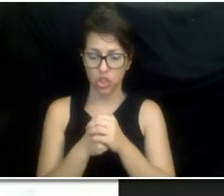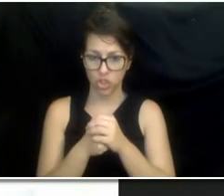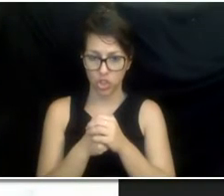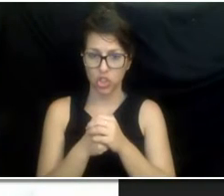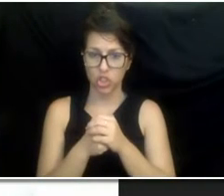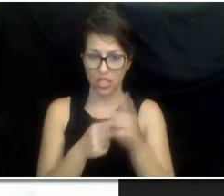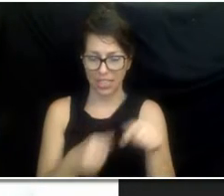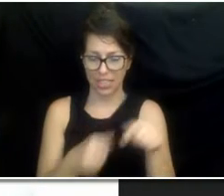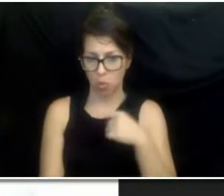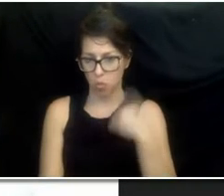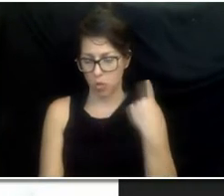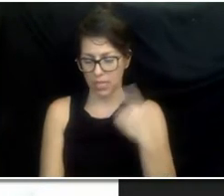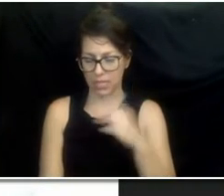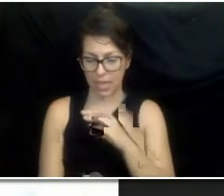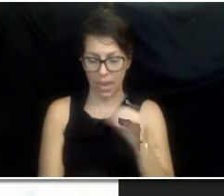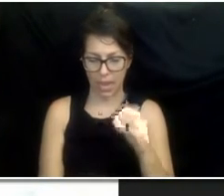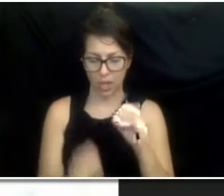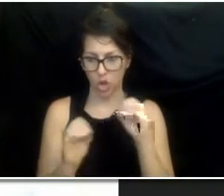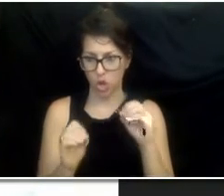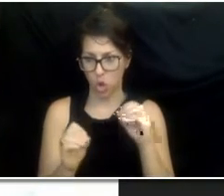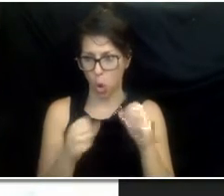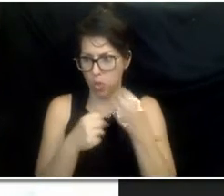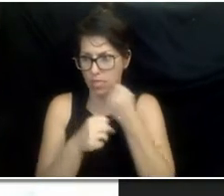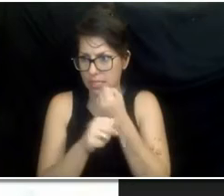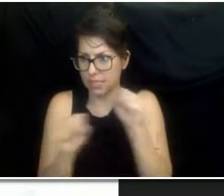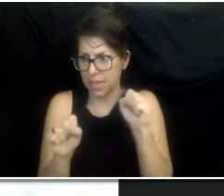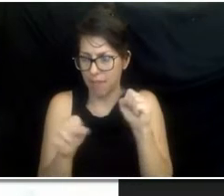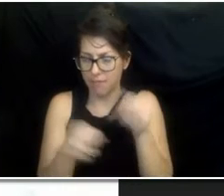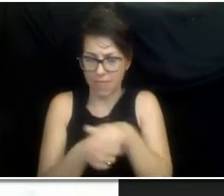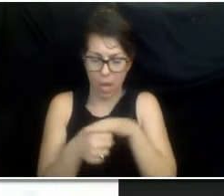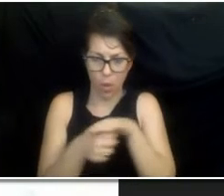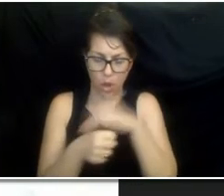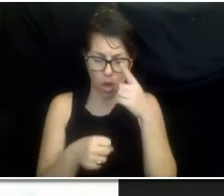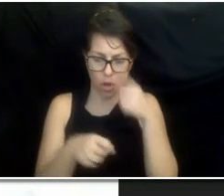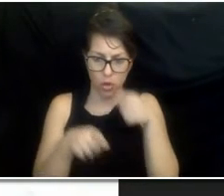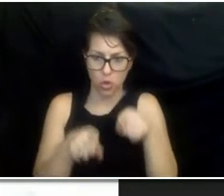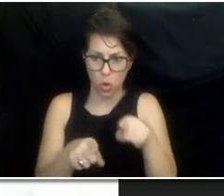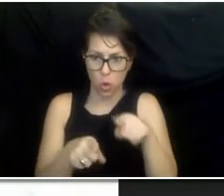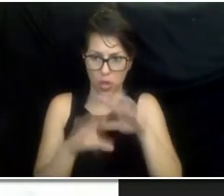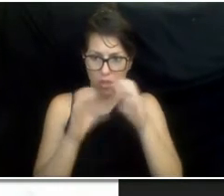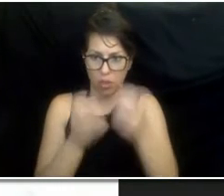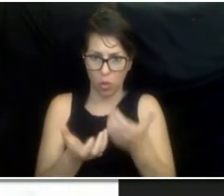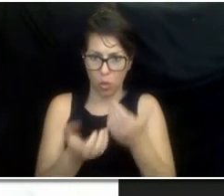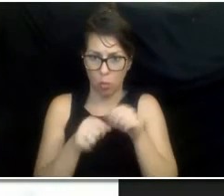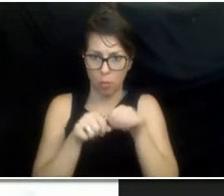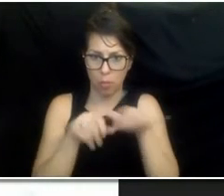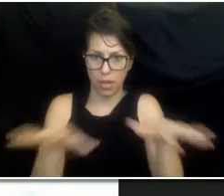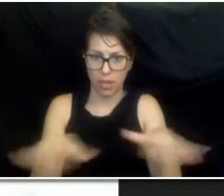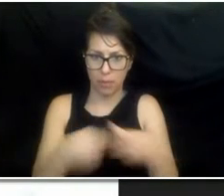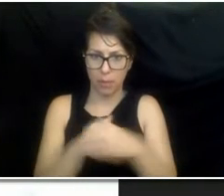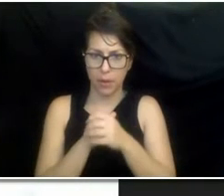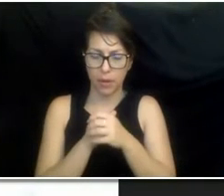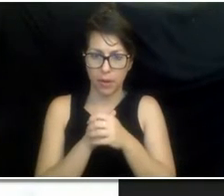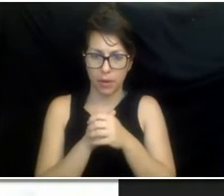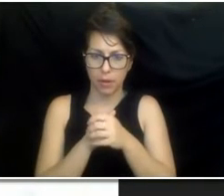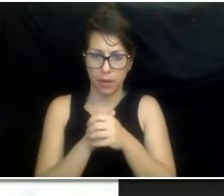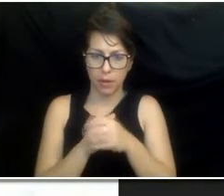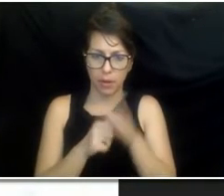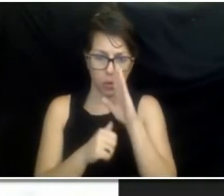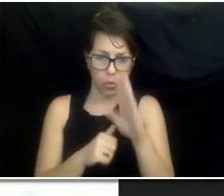provider that cannot seee operating KFC continues to still be fully open to the Korean